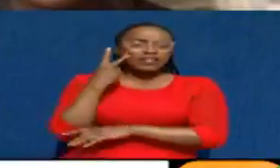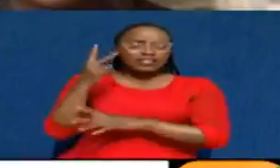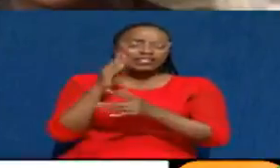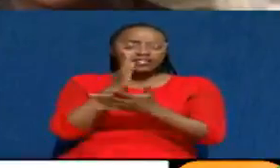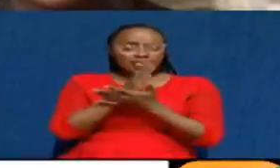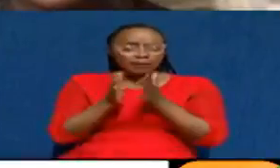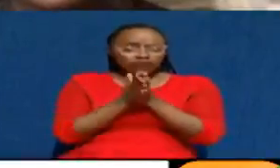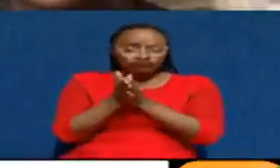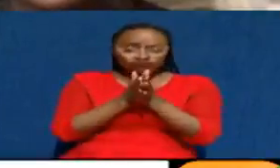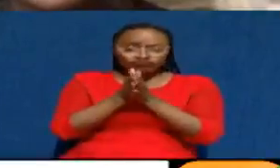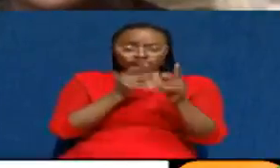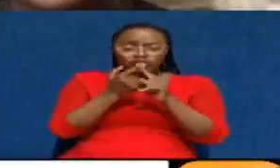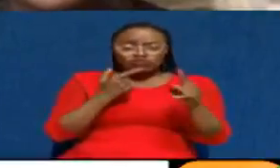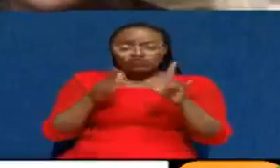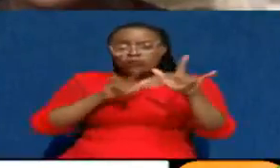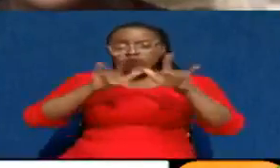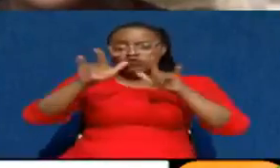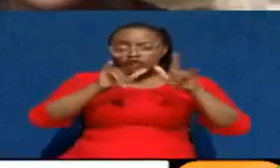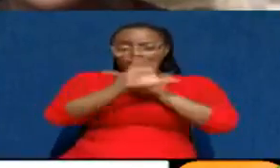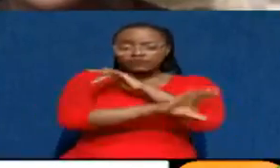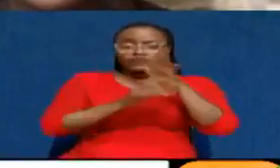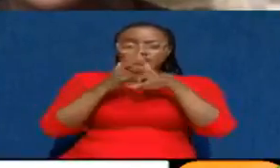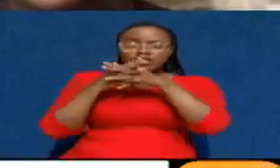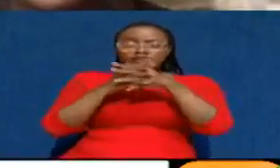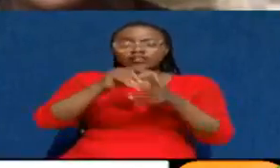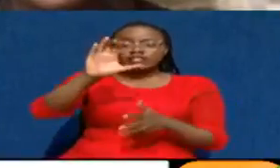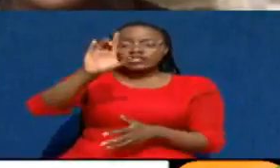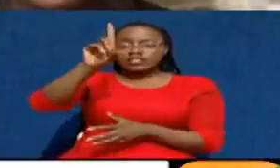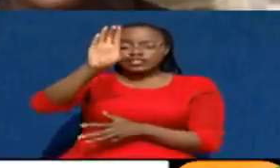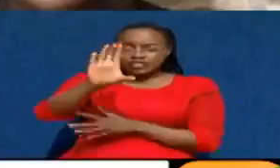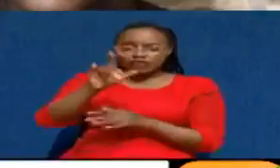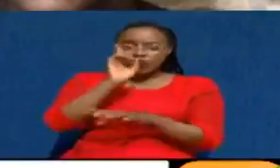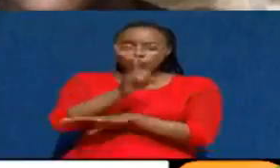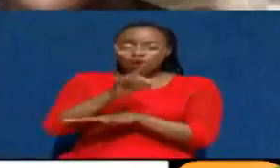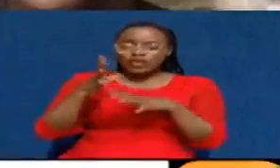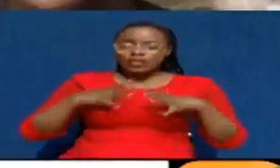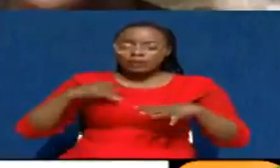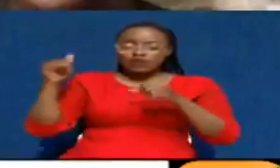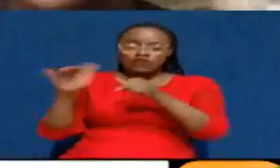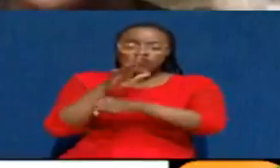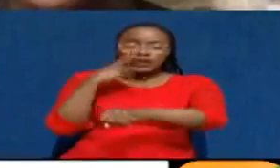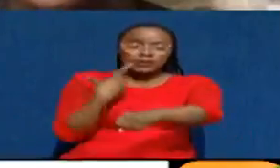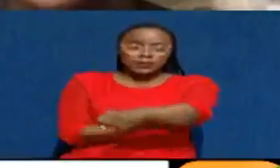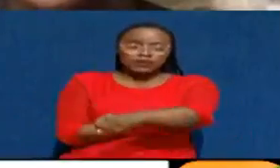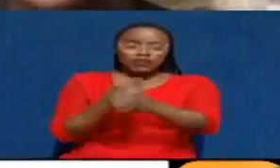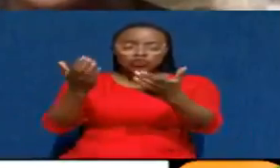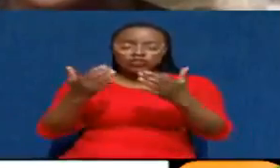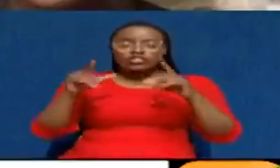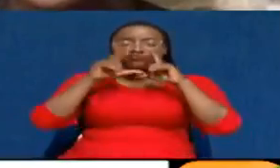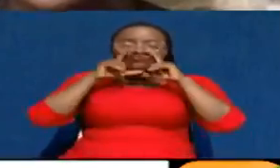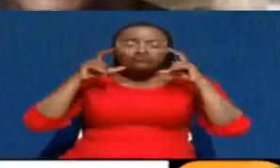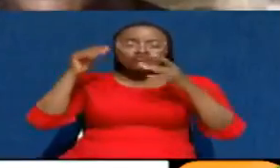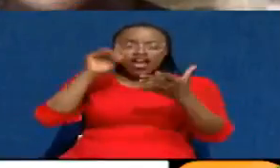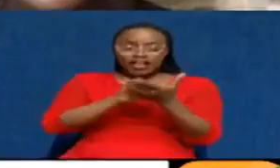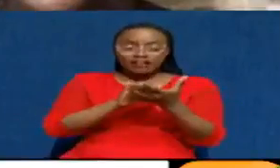interesting findings from overseas. For example, America's CDC is now warning Americans who are fully vaccinated, you may need to mask up